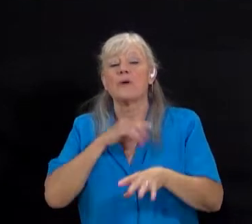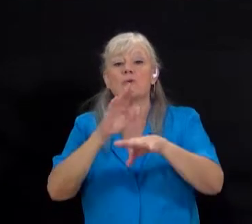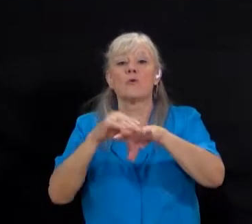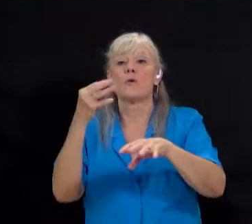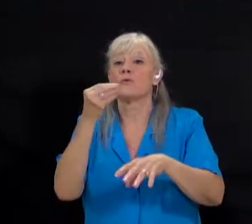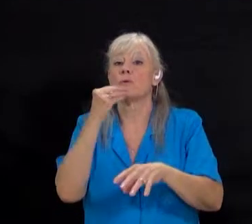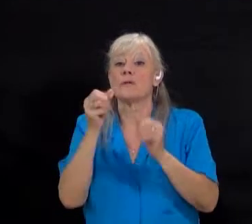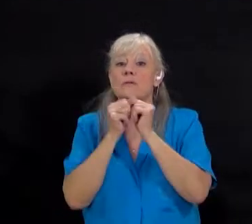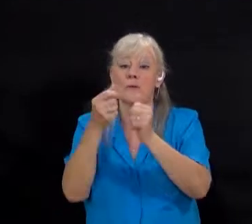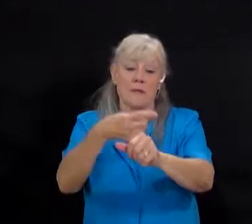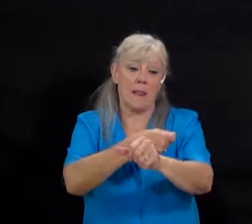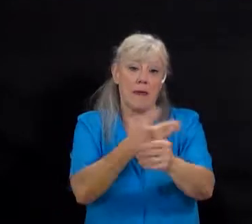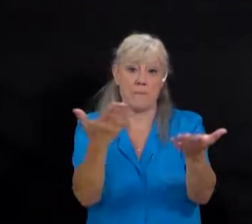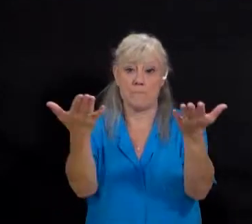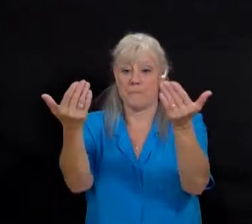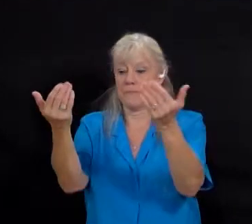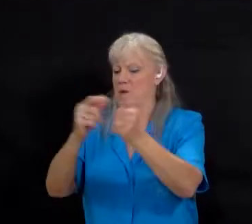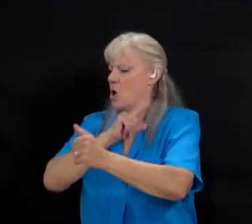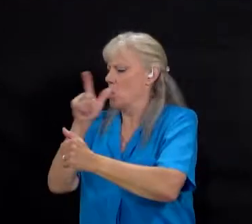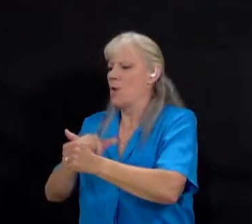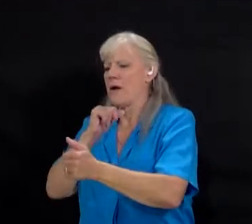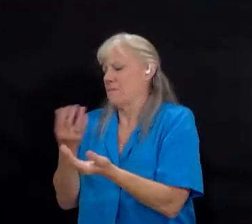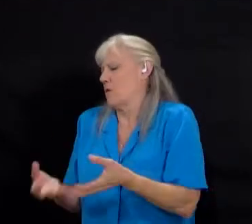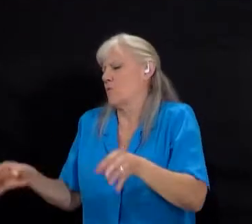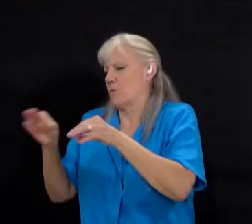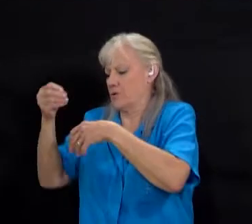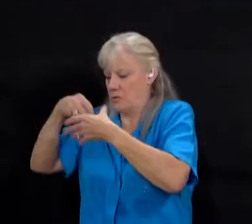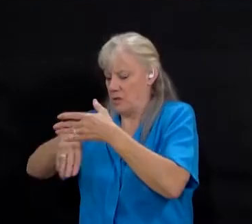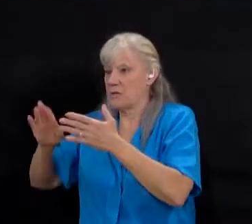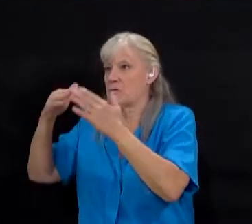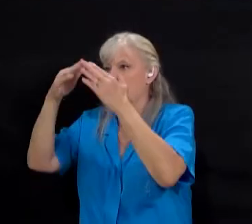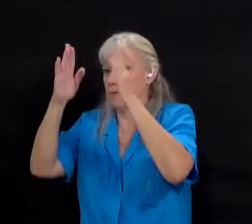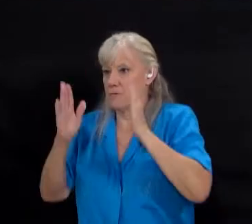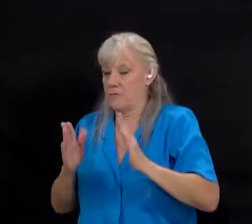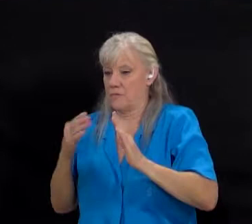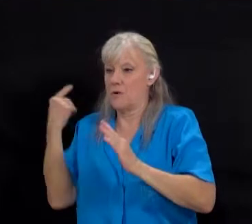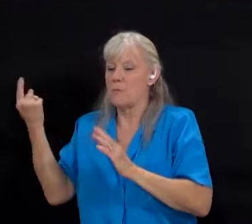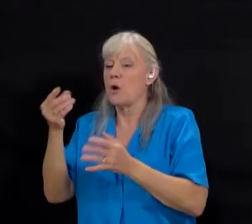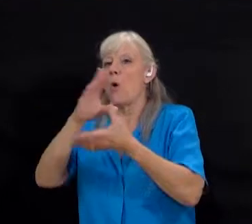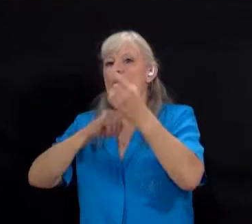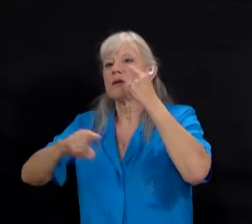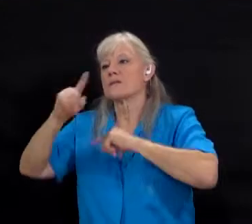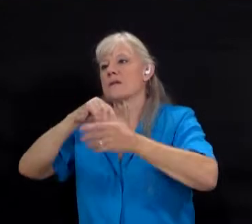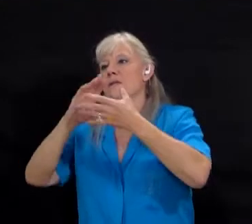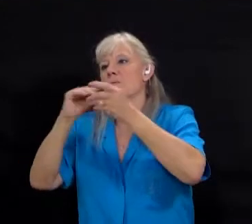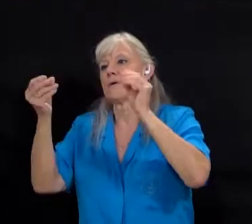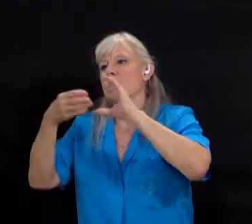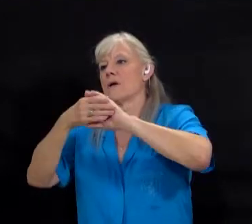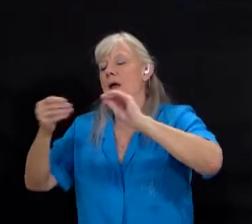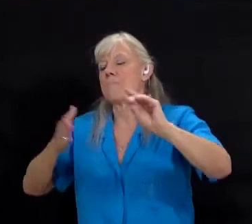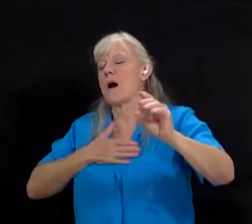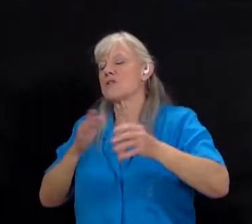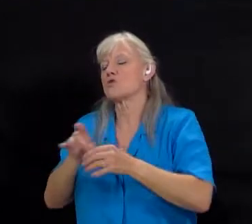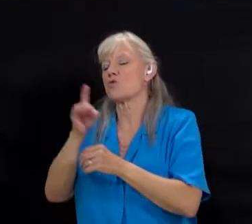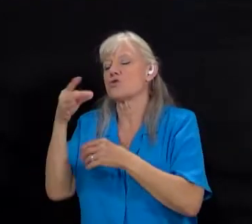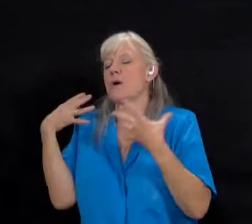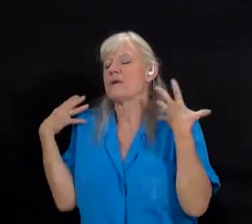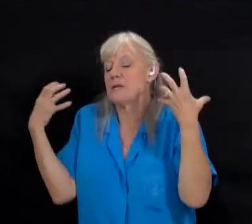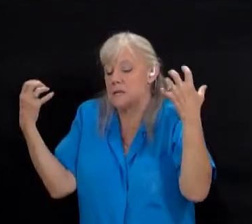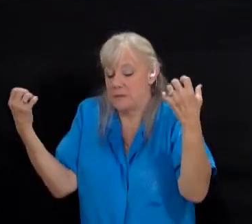Lamb. Lord, I am not worthy that you should enter under my roof, but only say the word, my soul